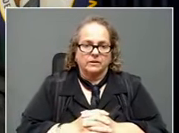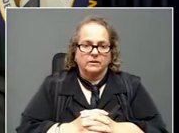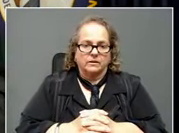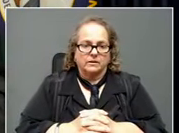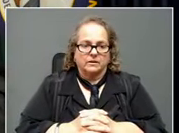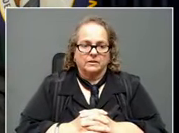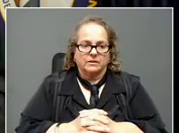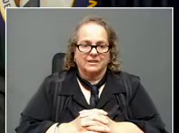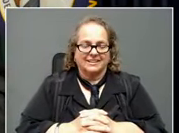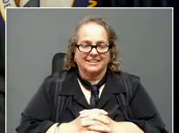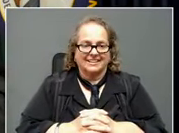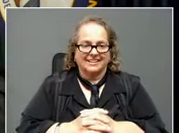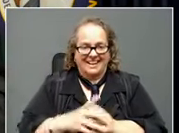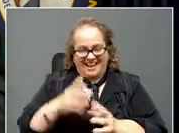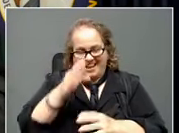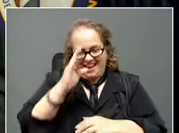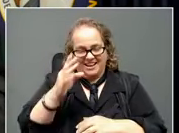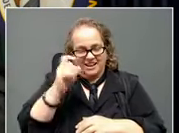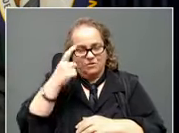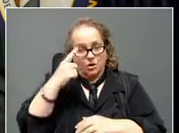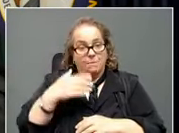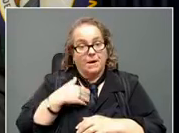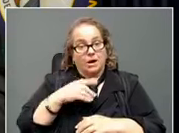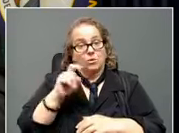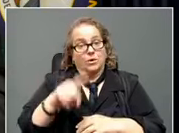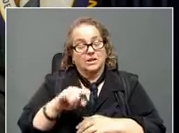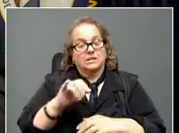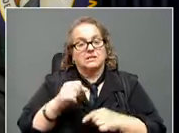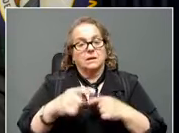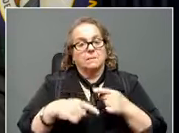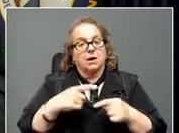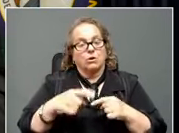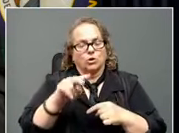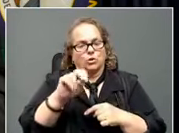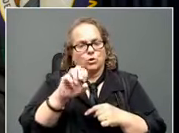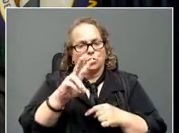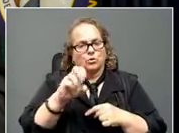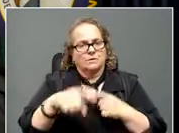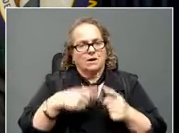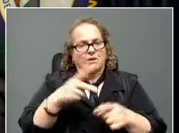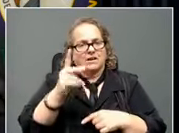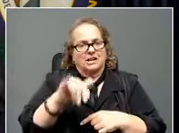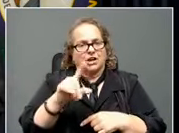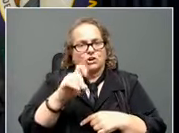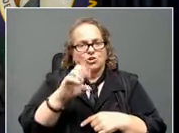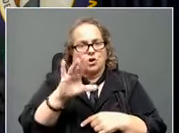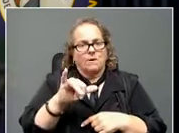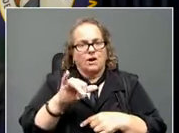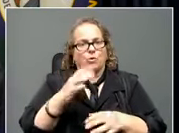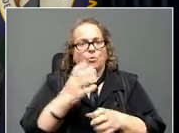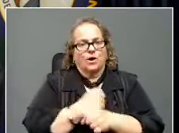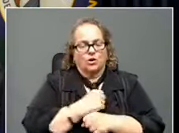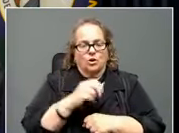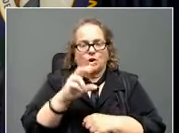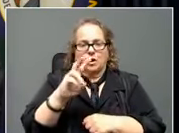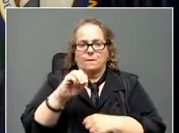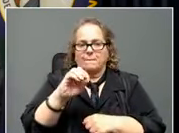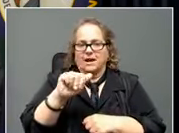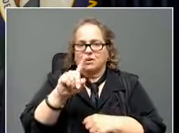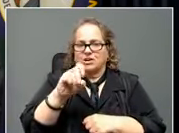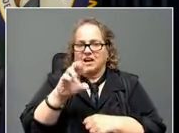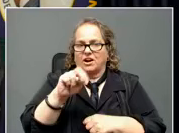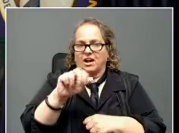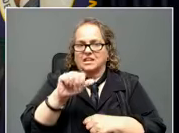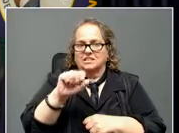Sorry. Hi, Governor. My question is about the news of the Kentucky Derby winner, Medina Spirit, failing that post-race blood